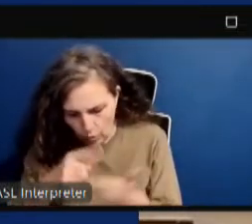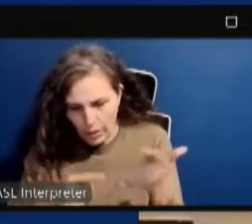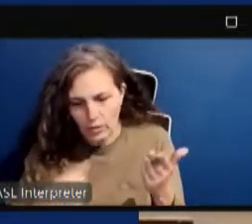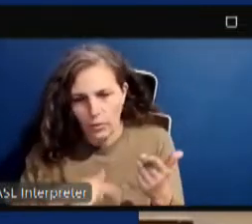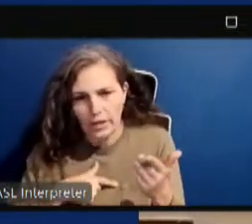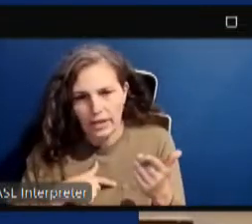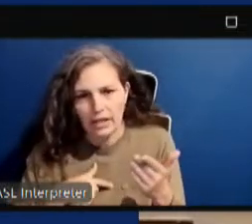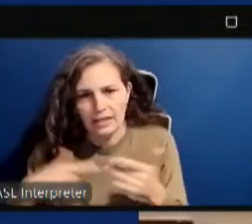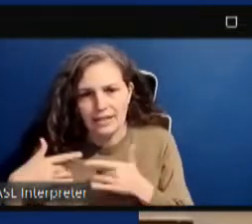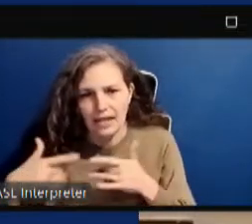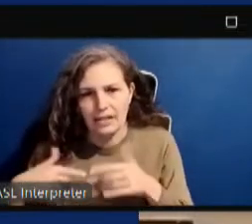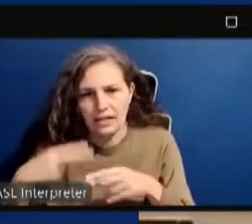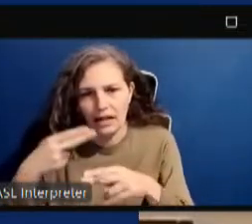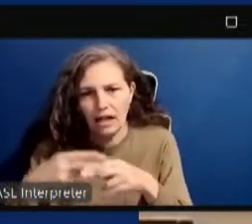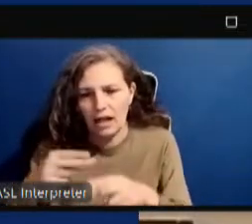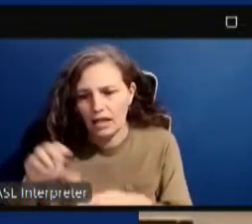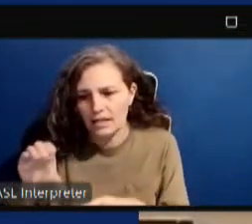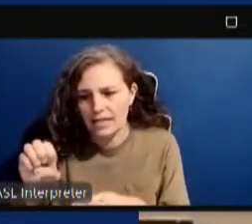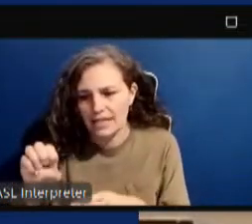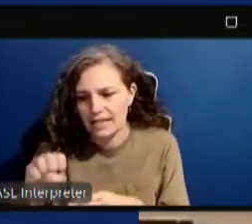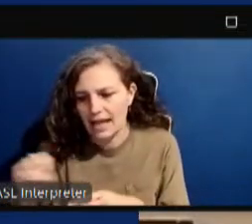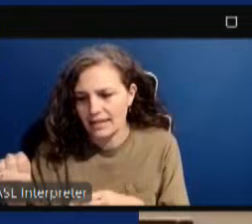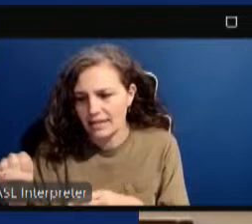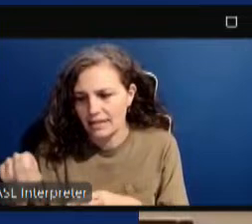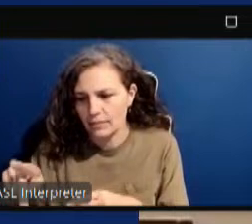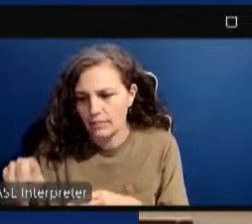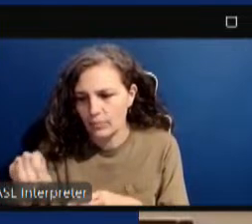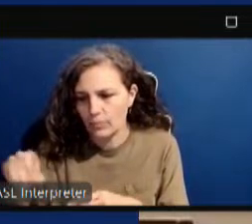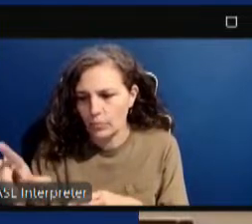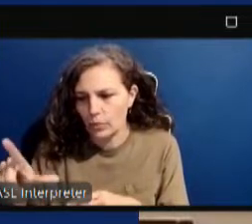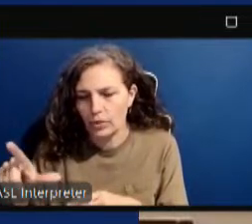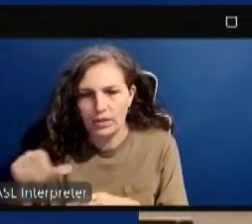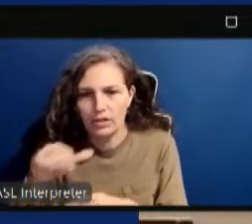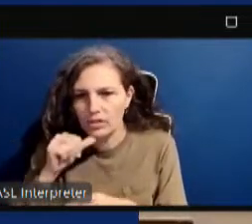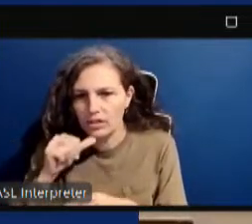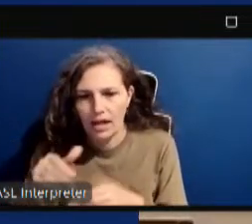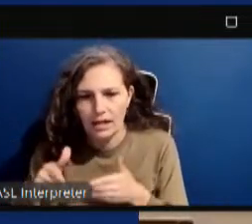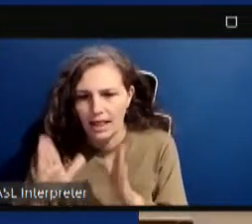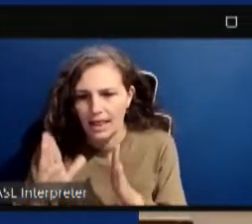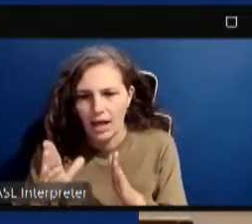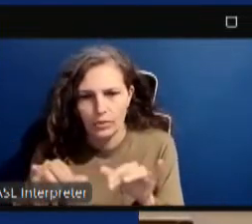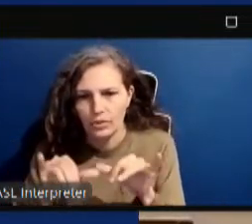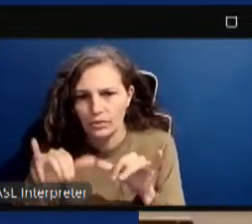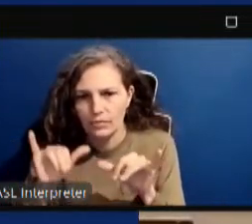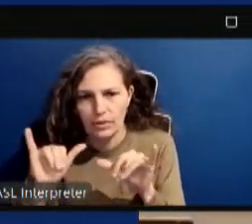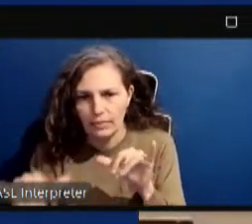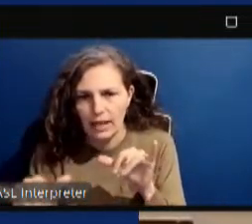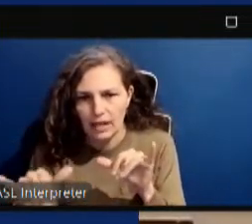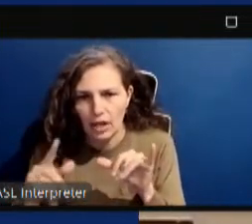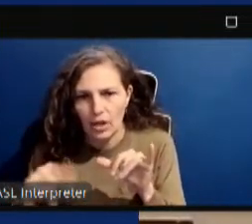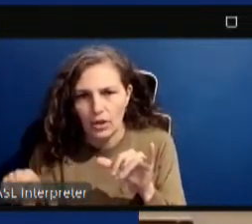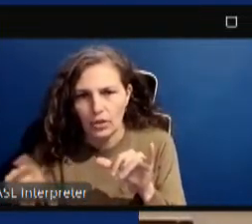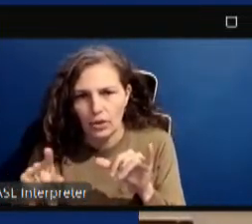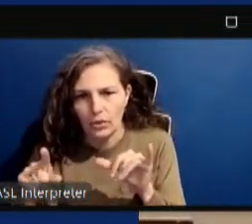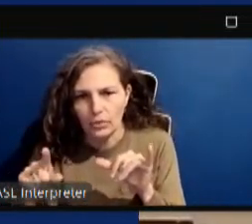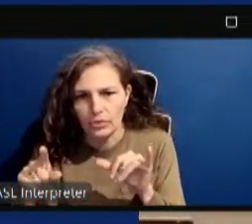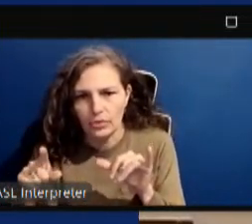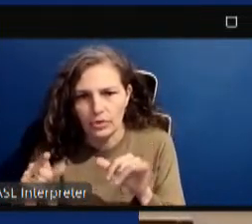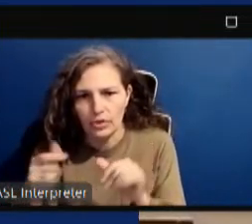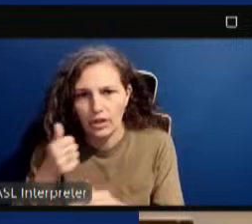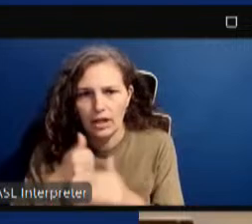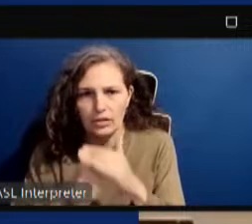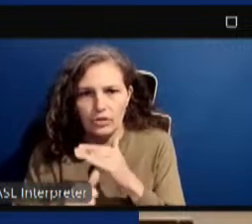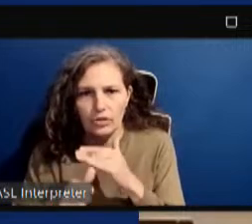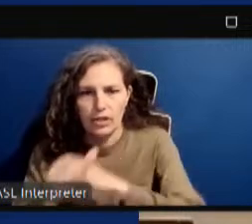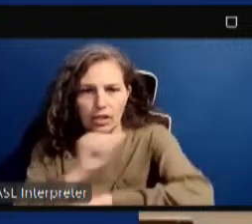cesspool, I do not believe that those will be allowed to remain. Those are currently under the authority of the Regional Water